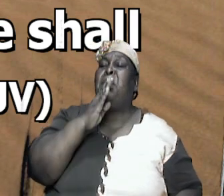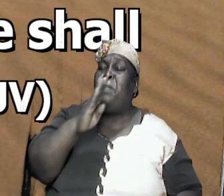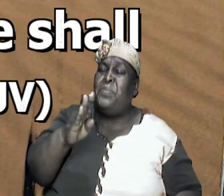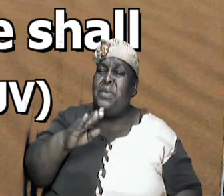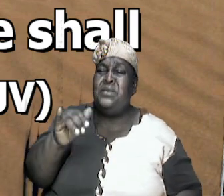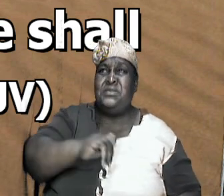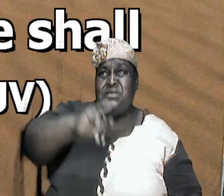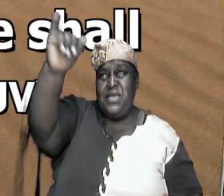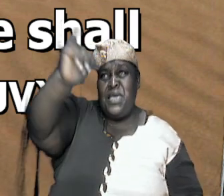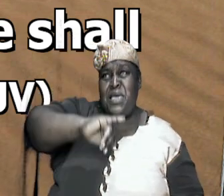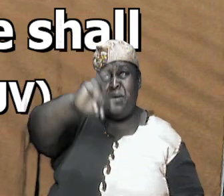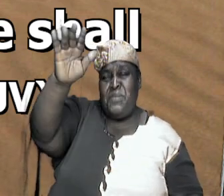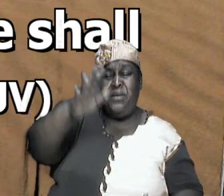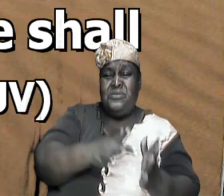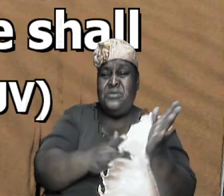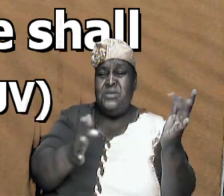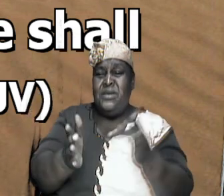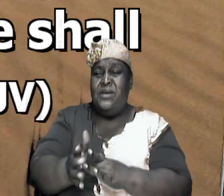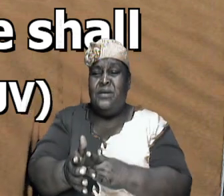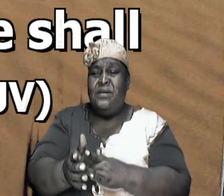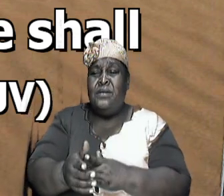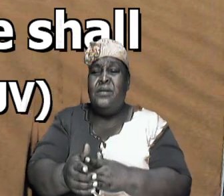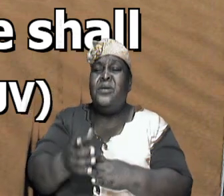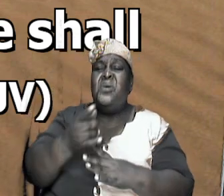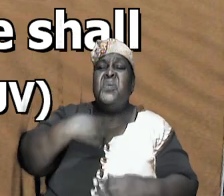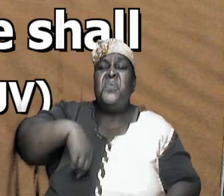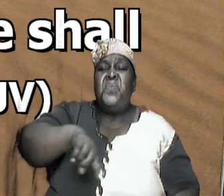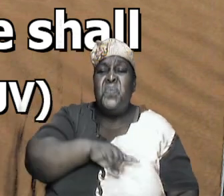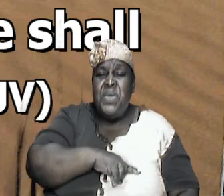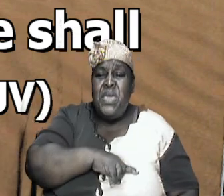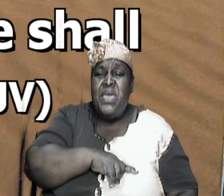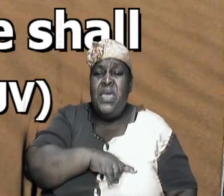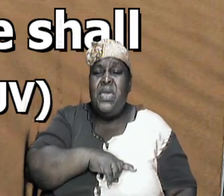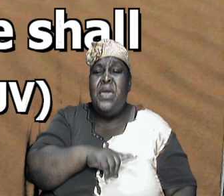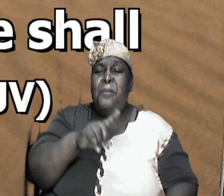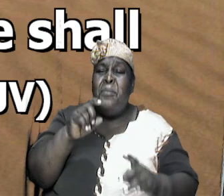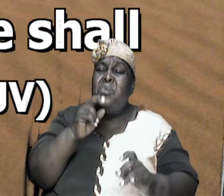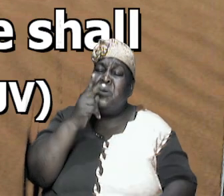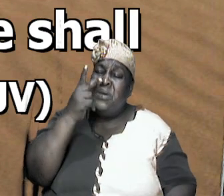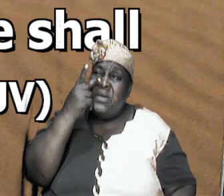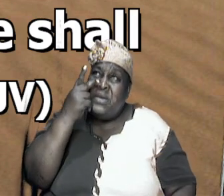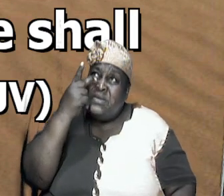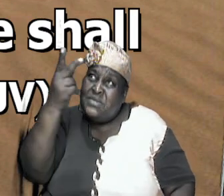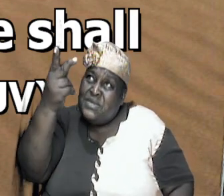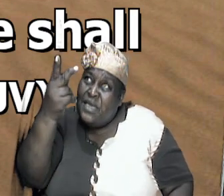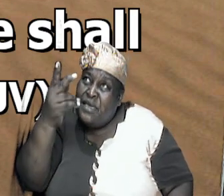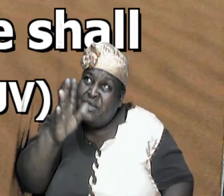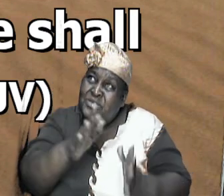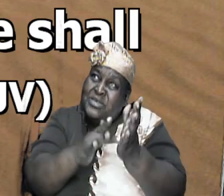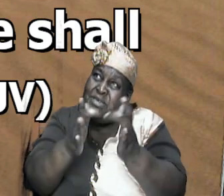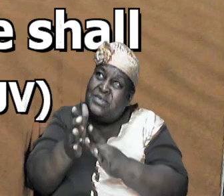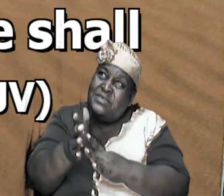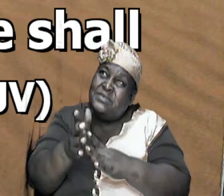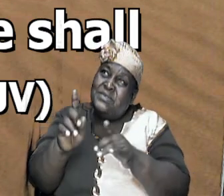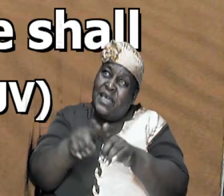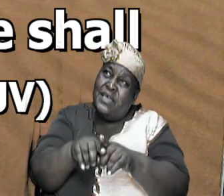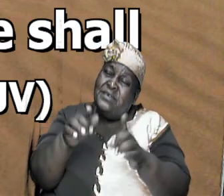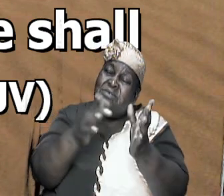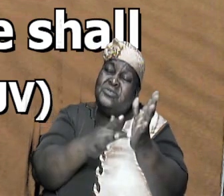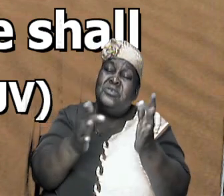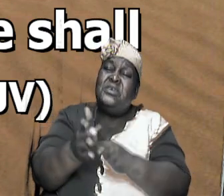at the last phrase. He says, for we shall see him as he is.